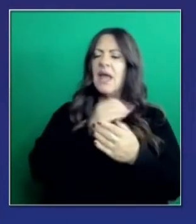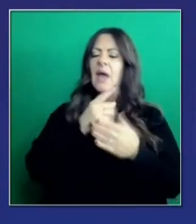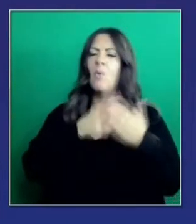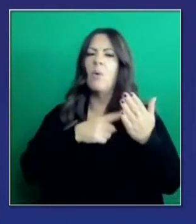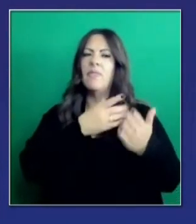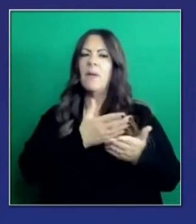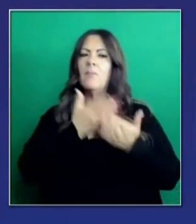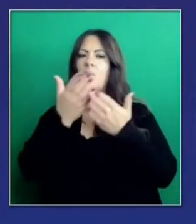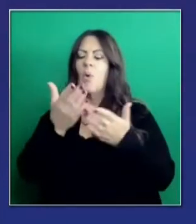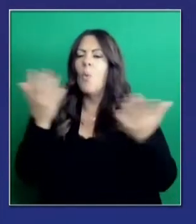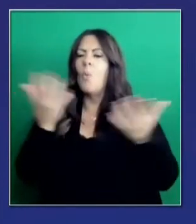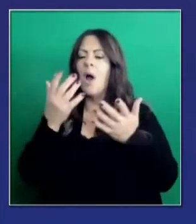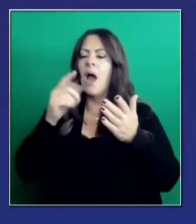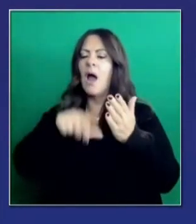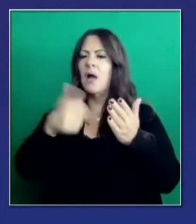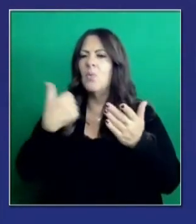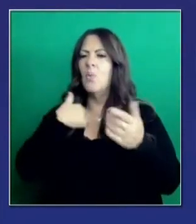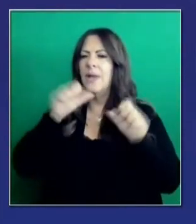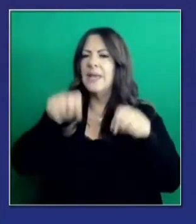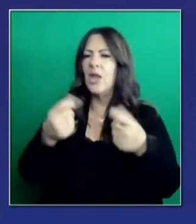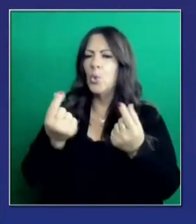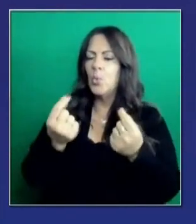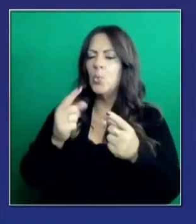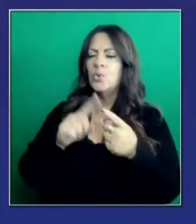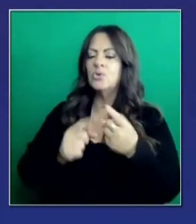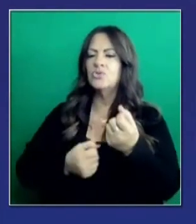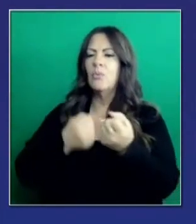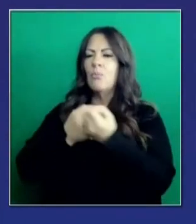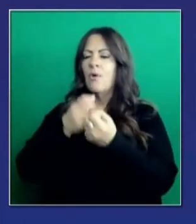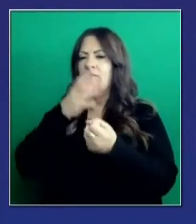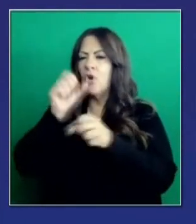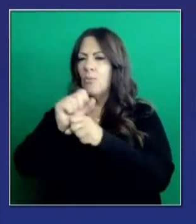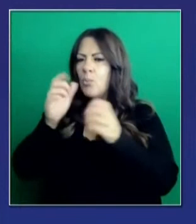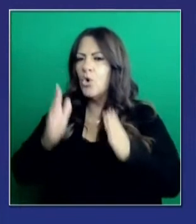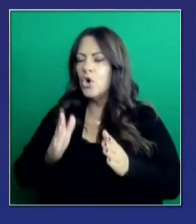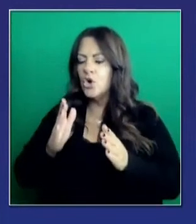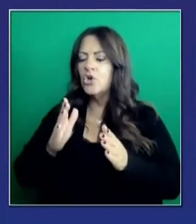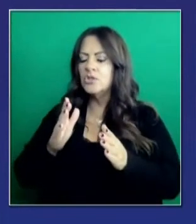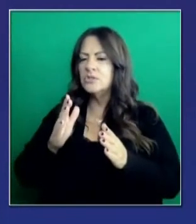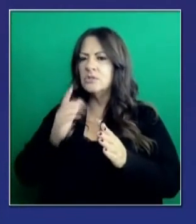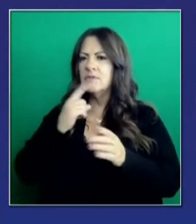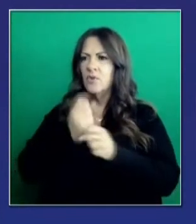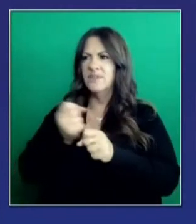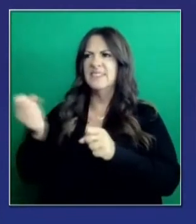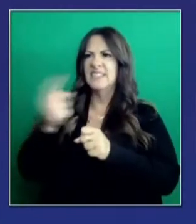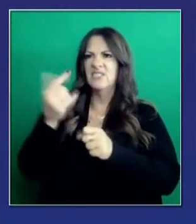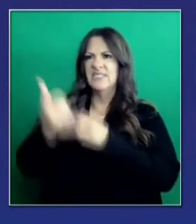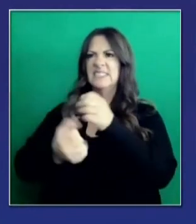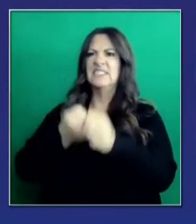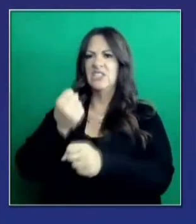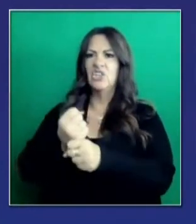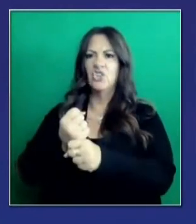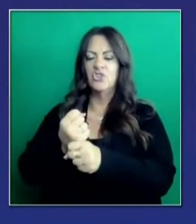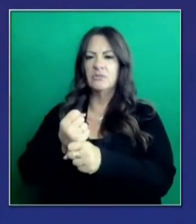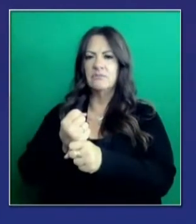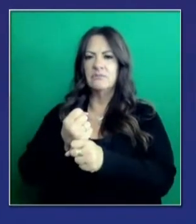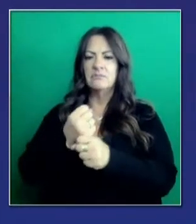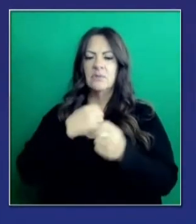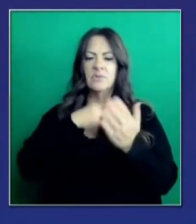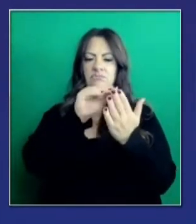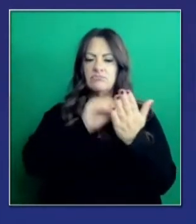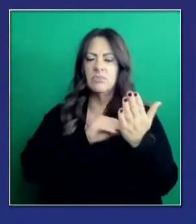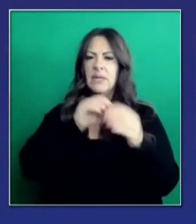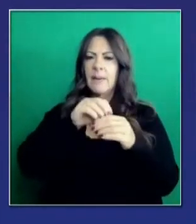workers in next year's budget. We actually have that document. In the interest of time, I'm going to make sure we provide that to you. If you're not getting it in the next couple of